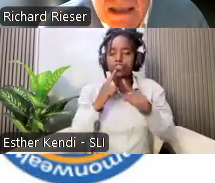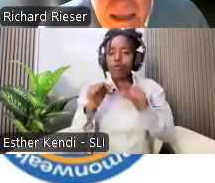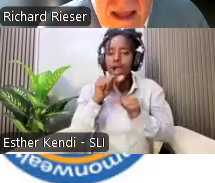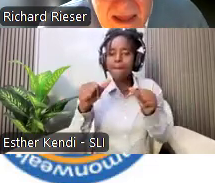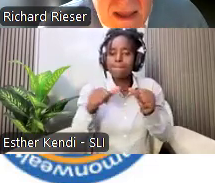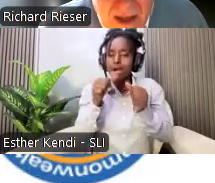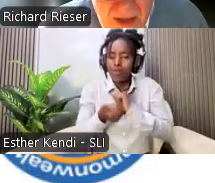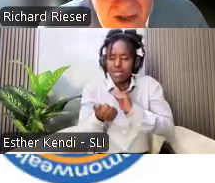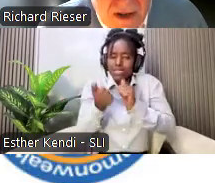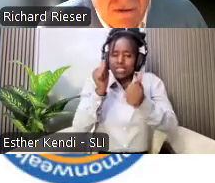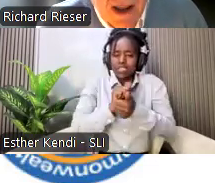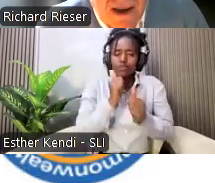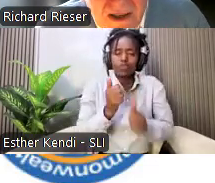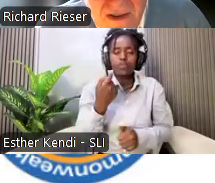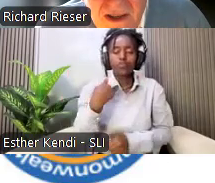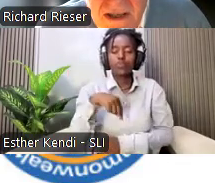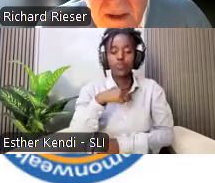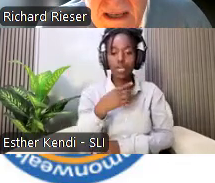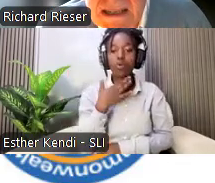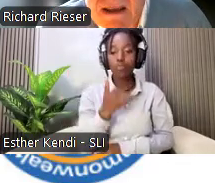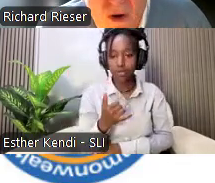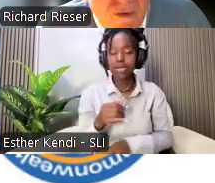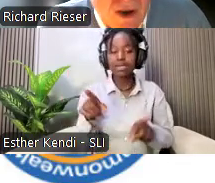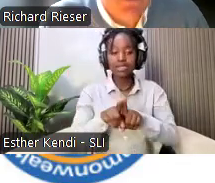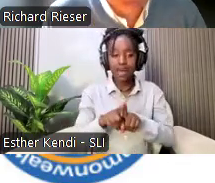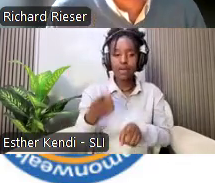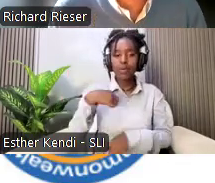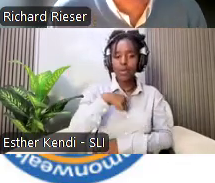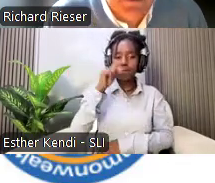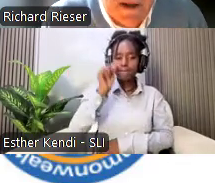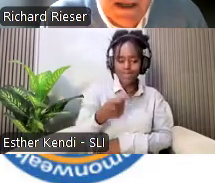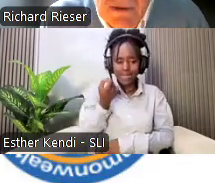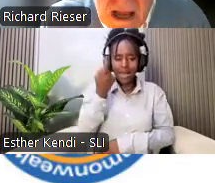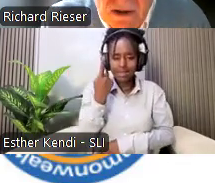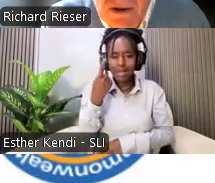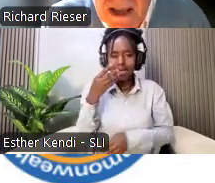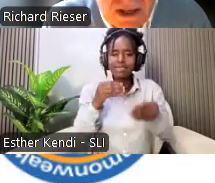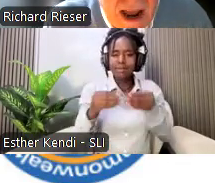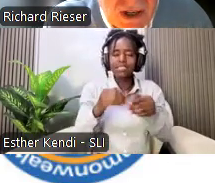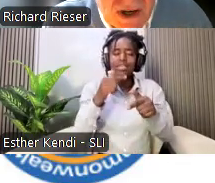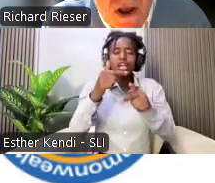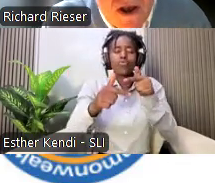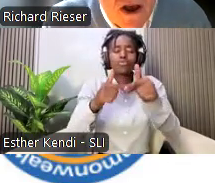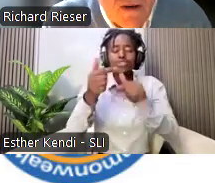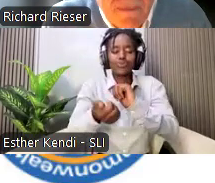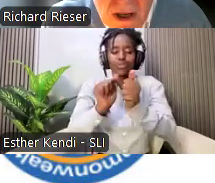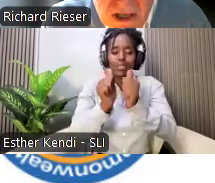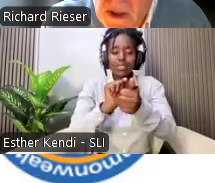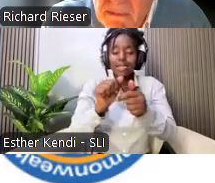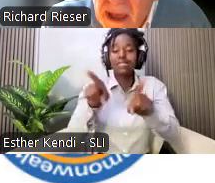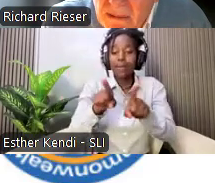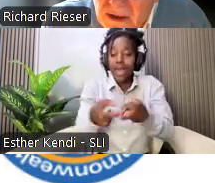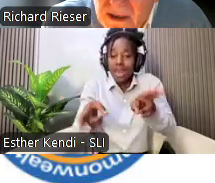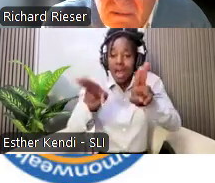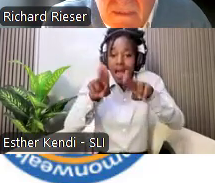recognizing, and this is in the convention, recognizing that disability is an evolving concept and that disability results from the interaction of persons